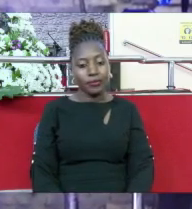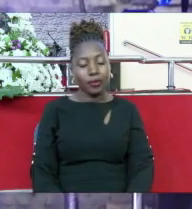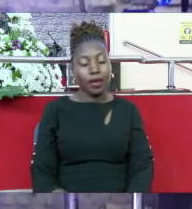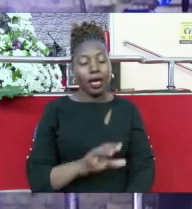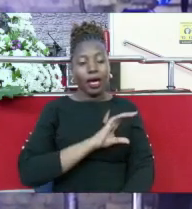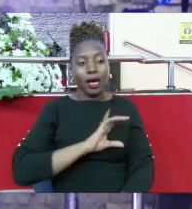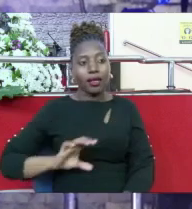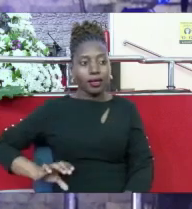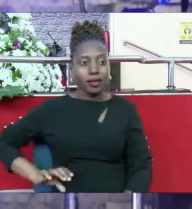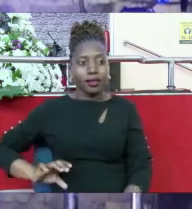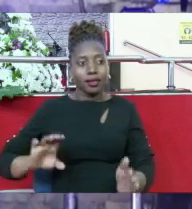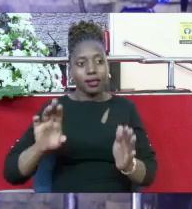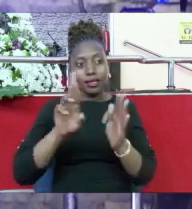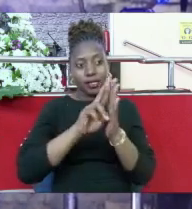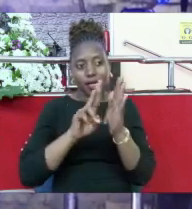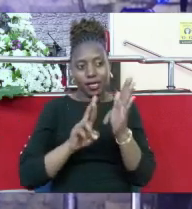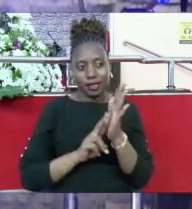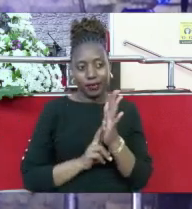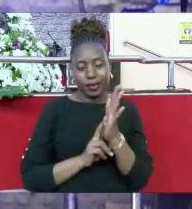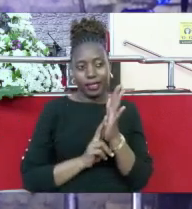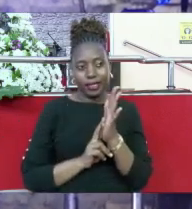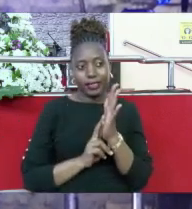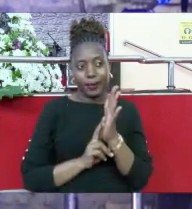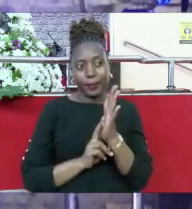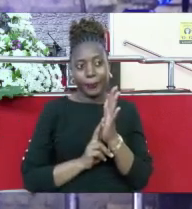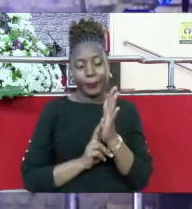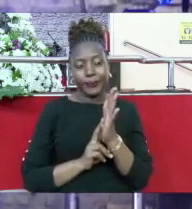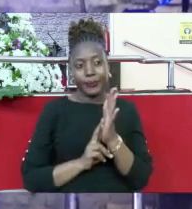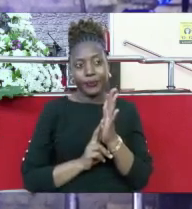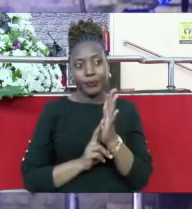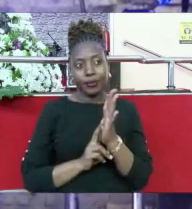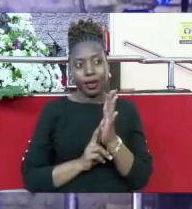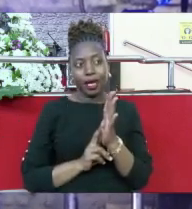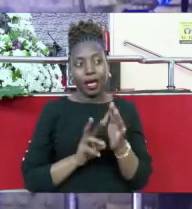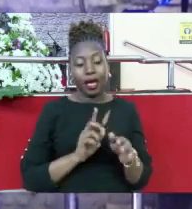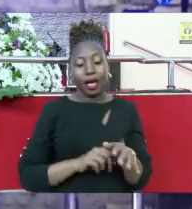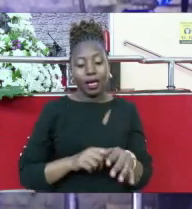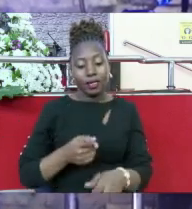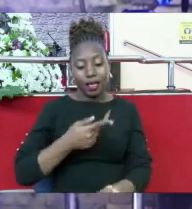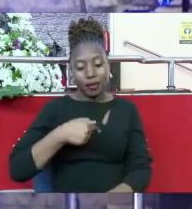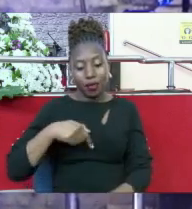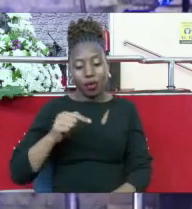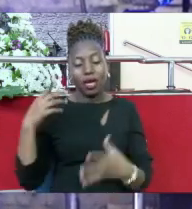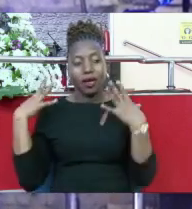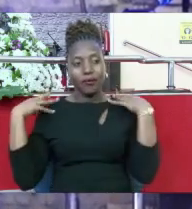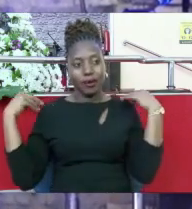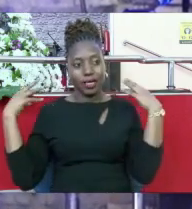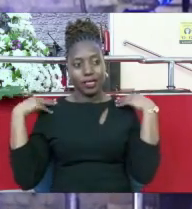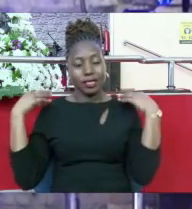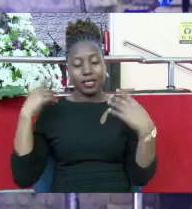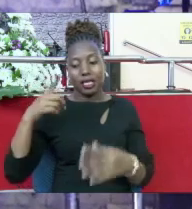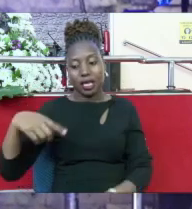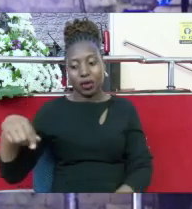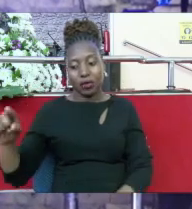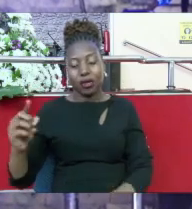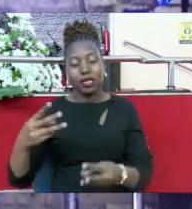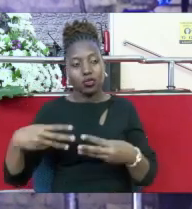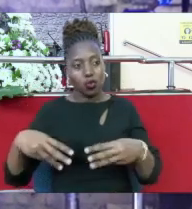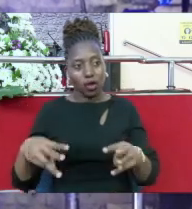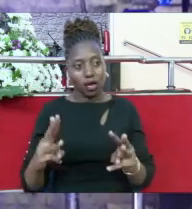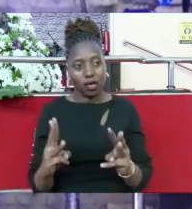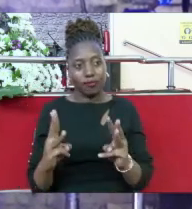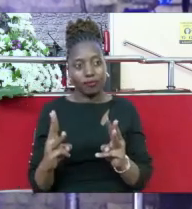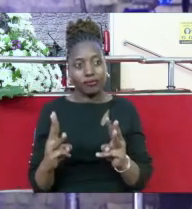disciplines, na hizi kanuni ama nidhamu za Kikristo, when we practice them in the right way, tukizitendeza kazi kwa njia